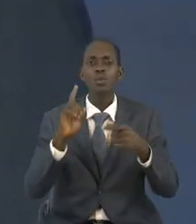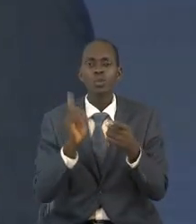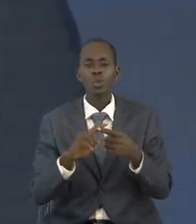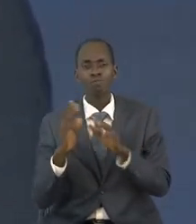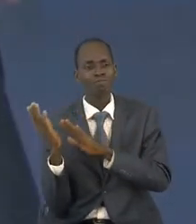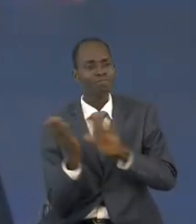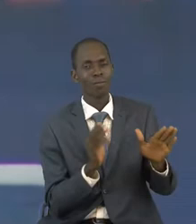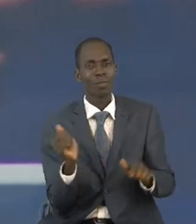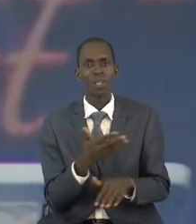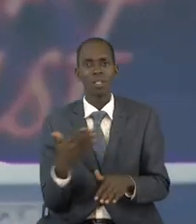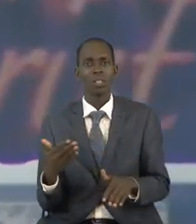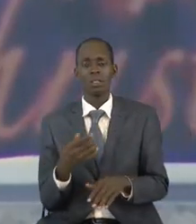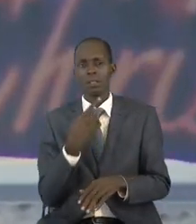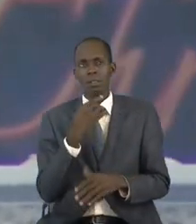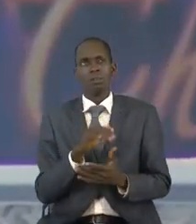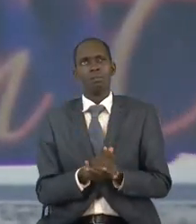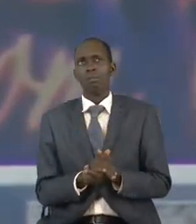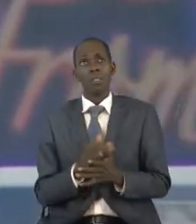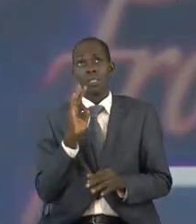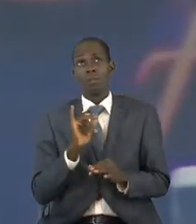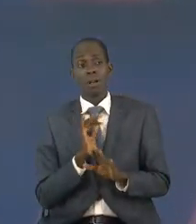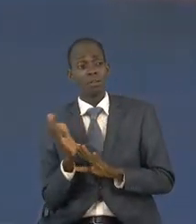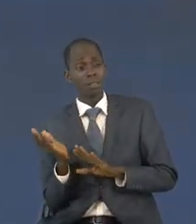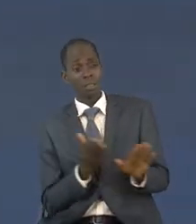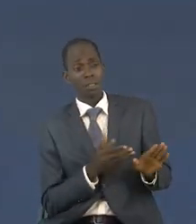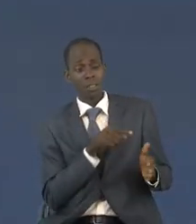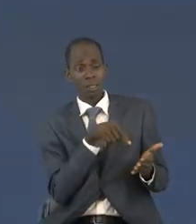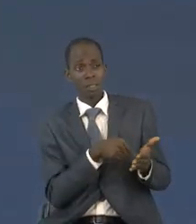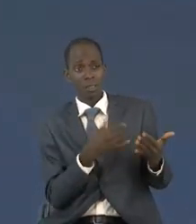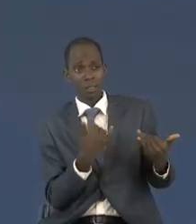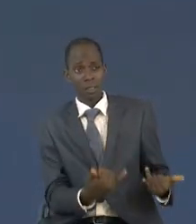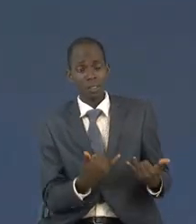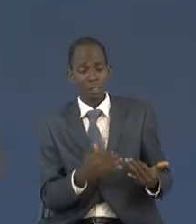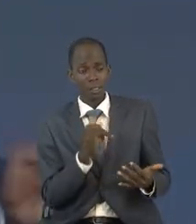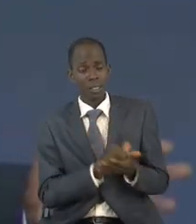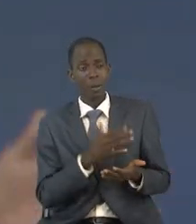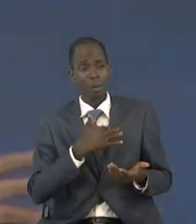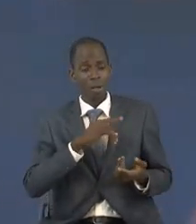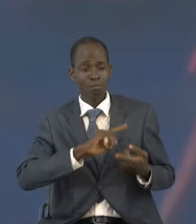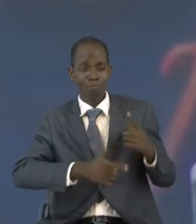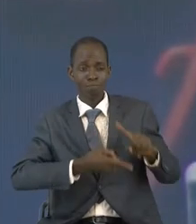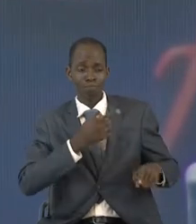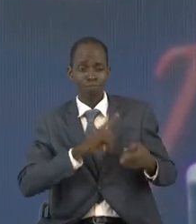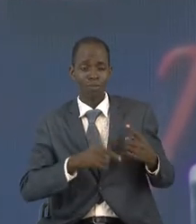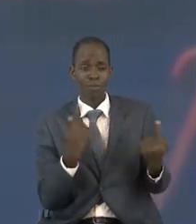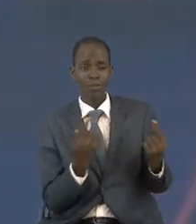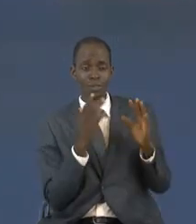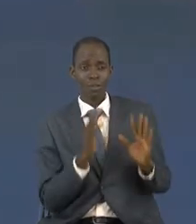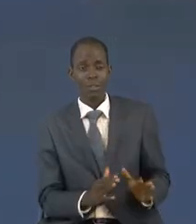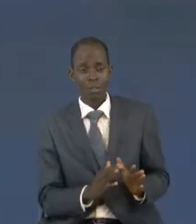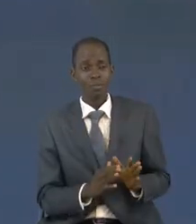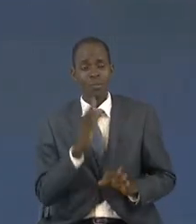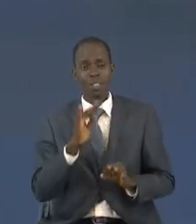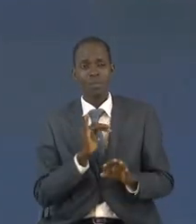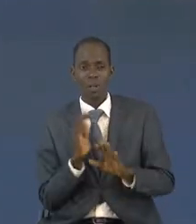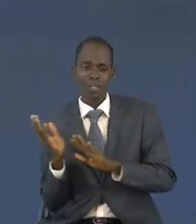see, if I give up this, that sinful partner, if I give up this, that